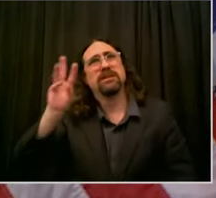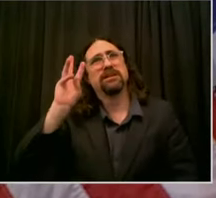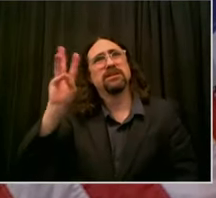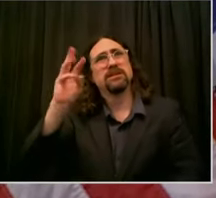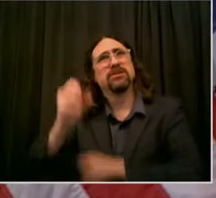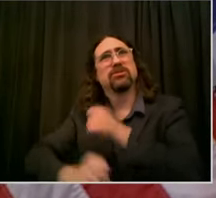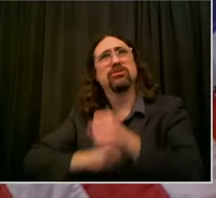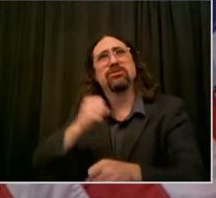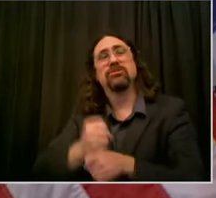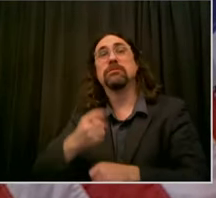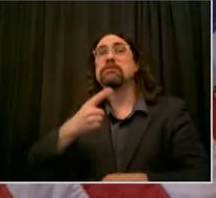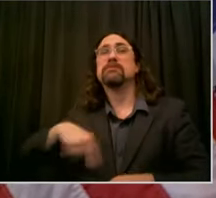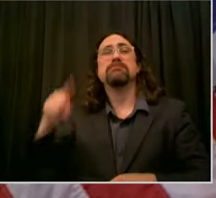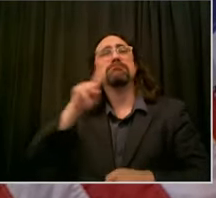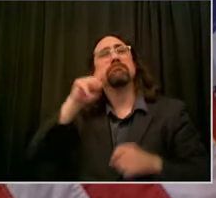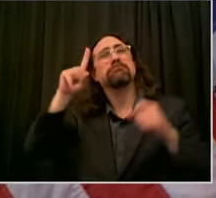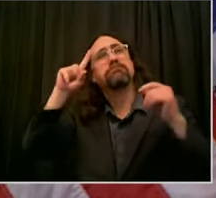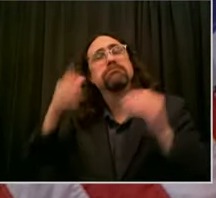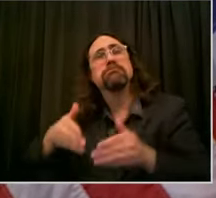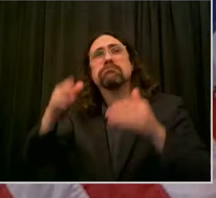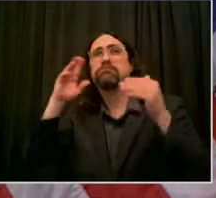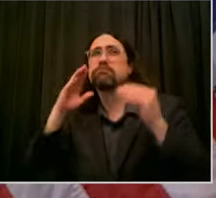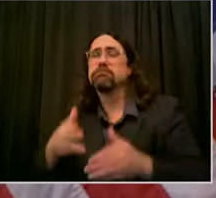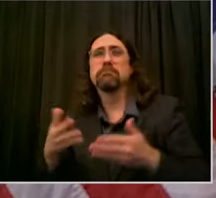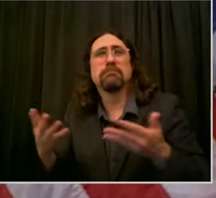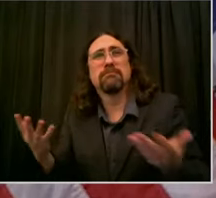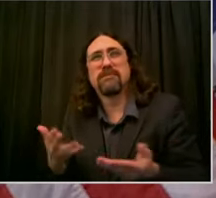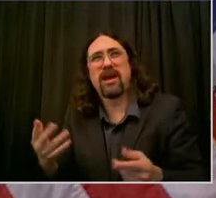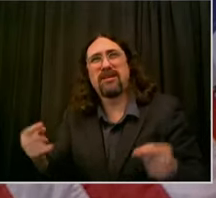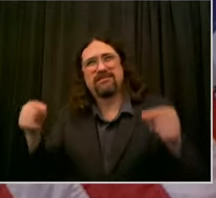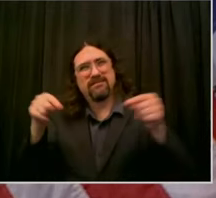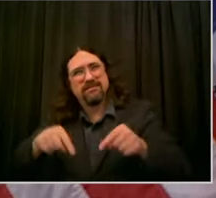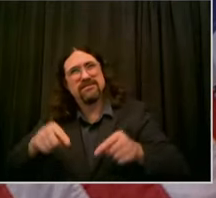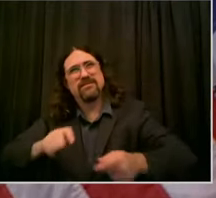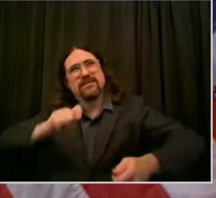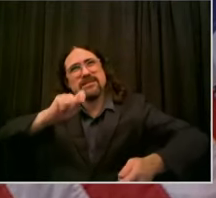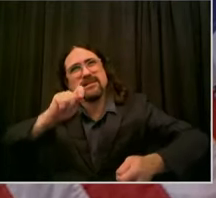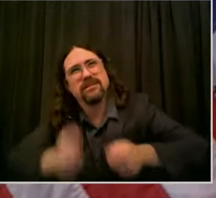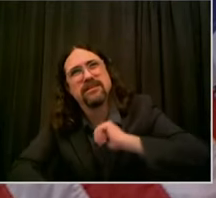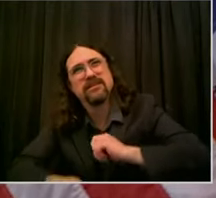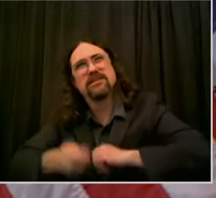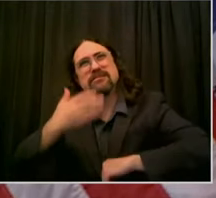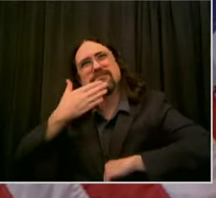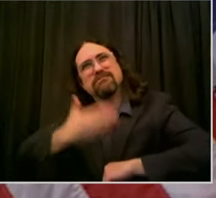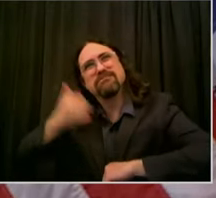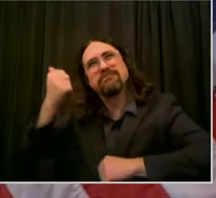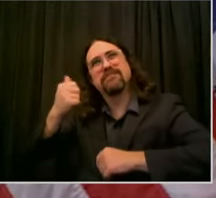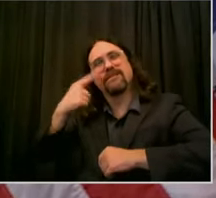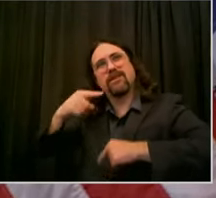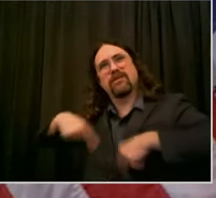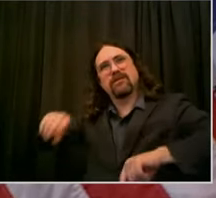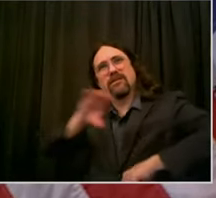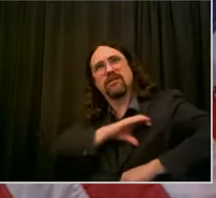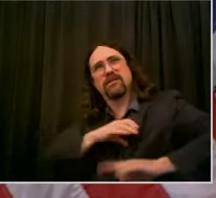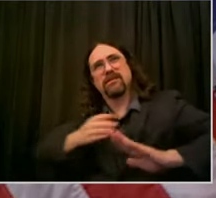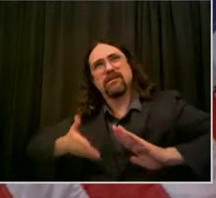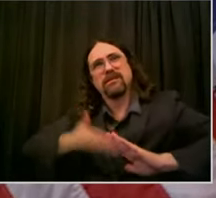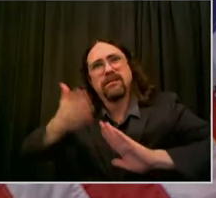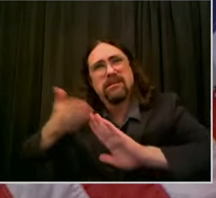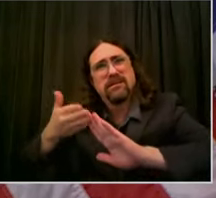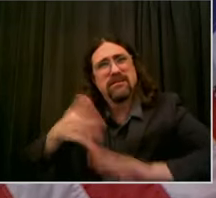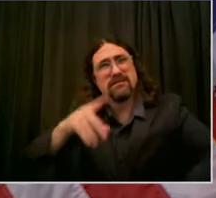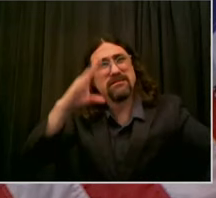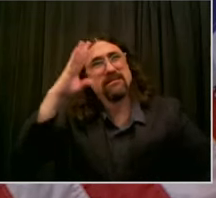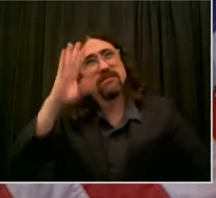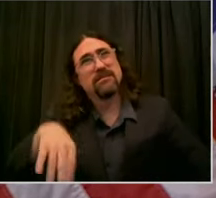consistent series of changes while keeping crime down, but I know everyday New Yorkers. They want police reform, they want a different relationship between police and community, and they want